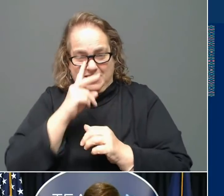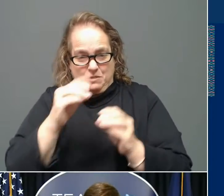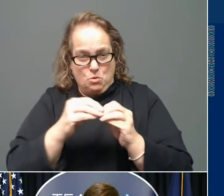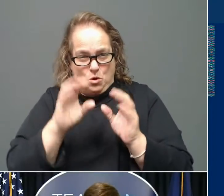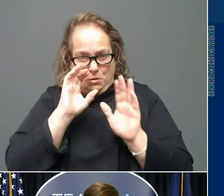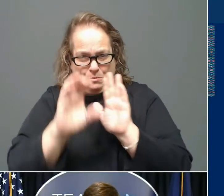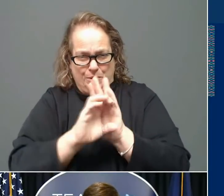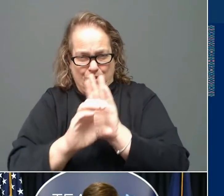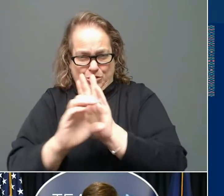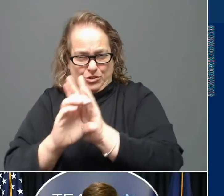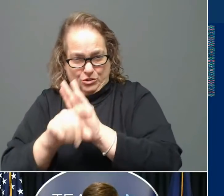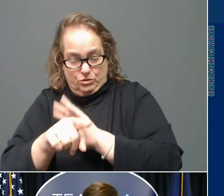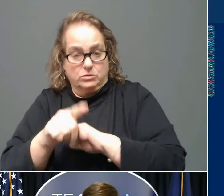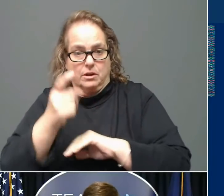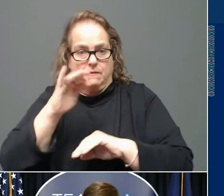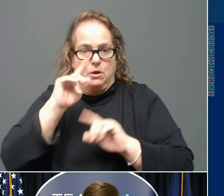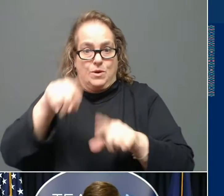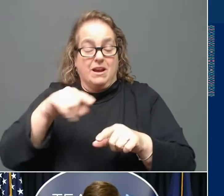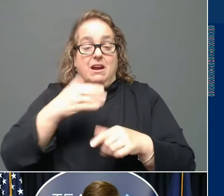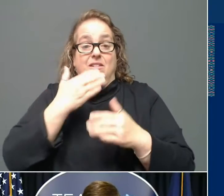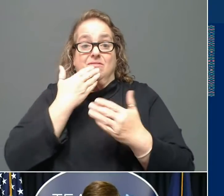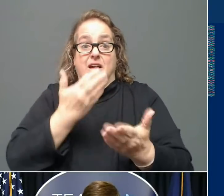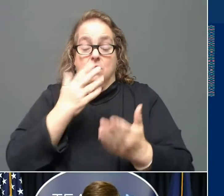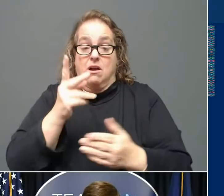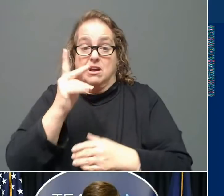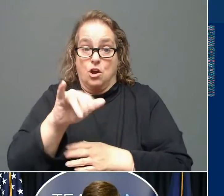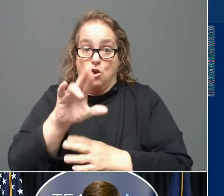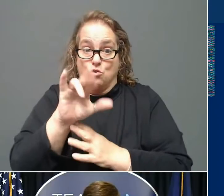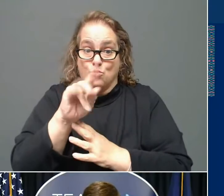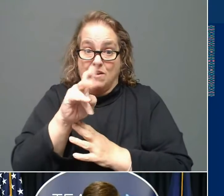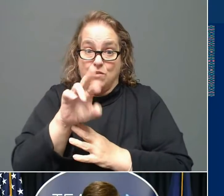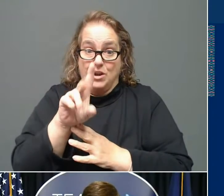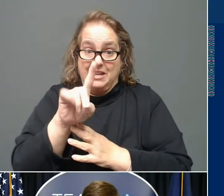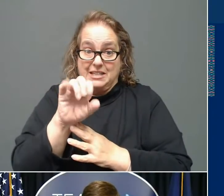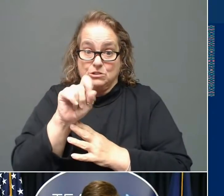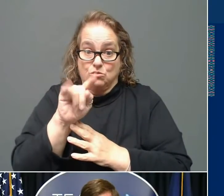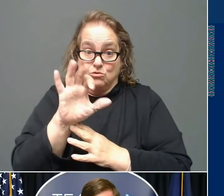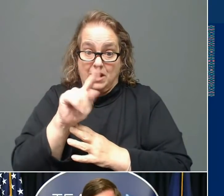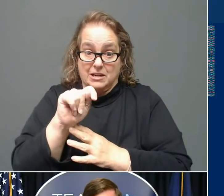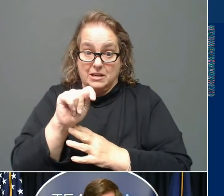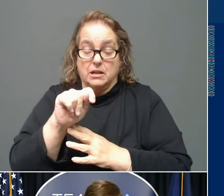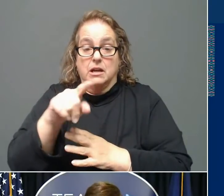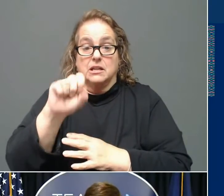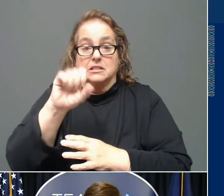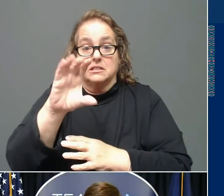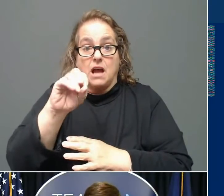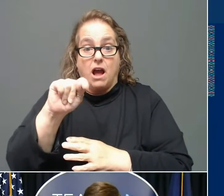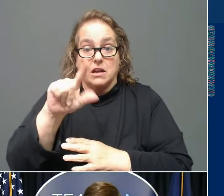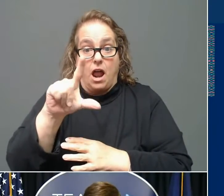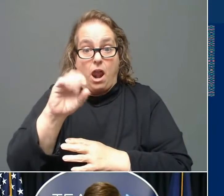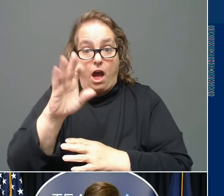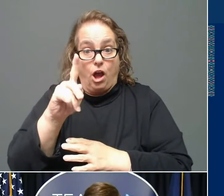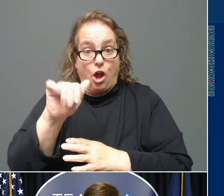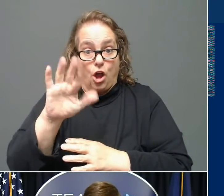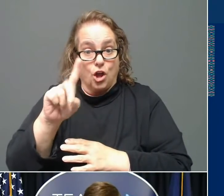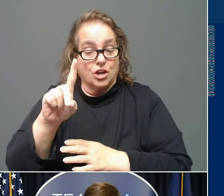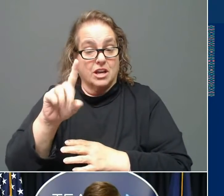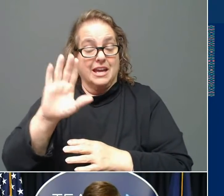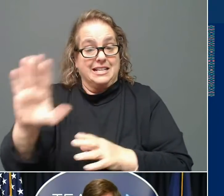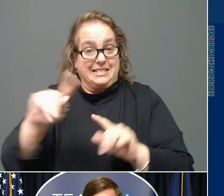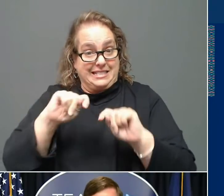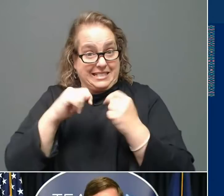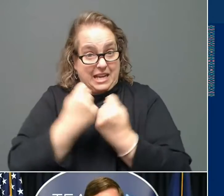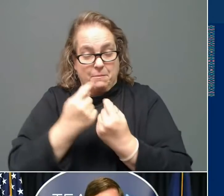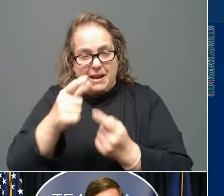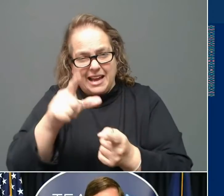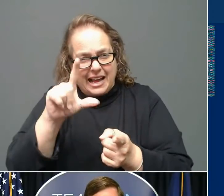go. Thankfully, the Kentucky River District Director, Scott Lockard, and his incredible team, along with, and I think this is the Lee County